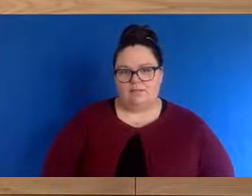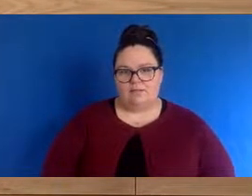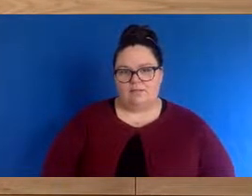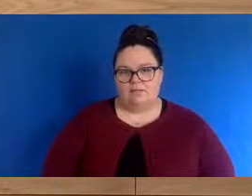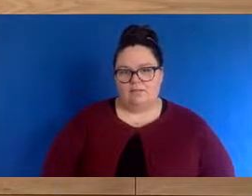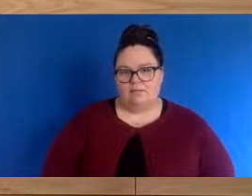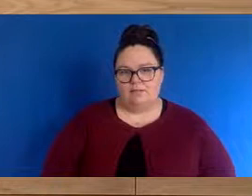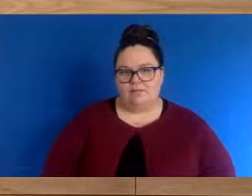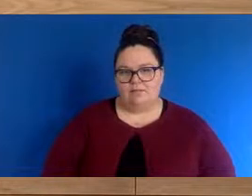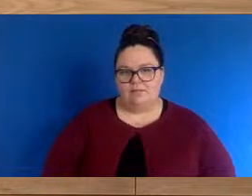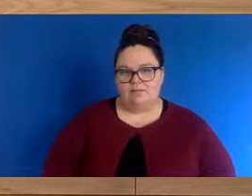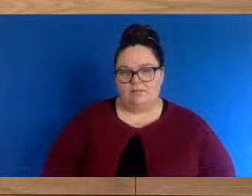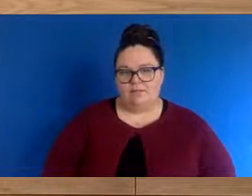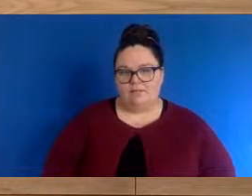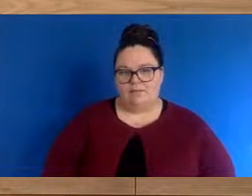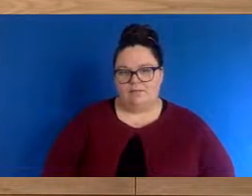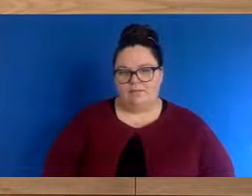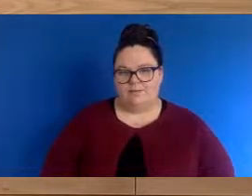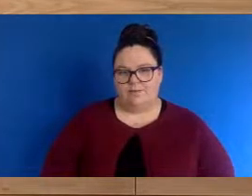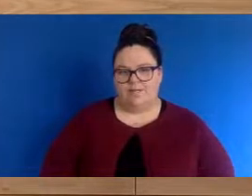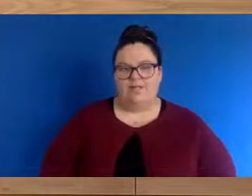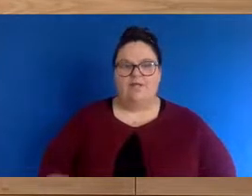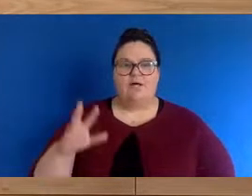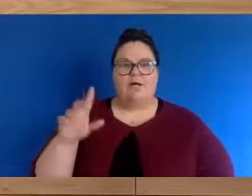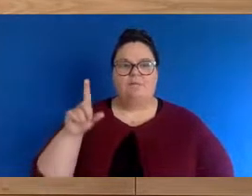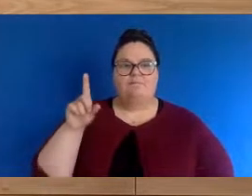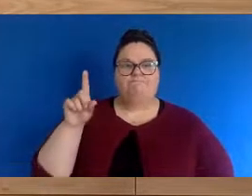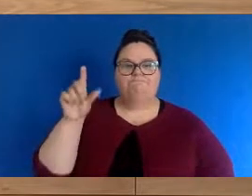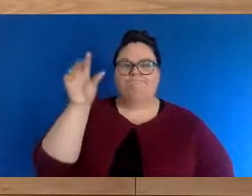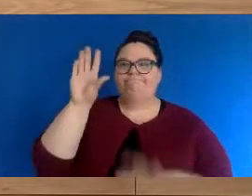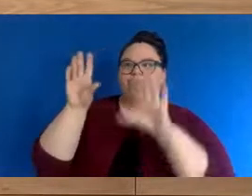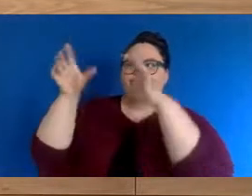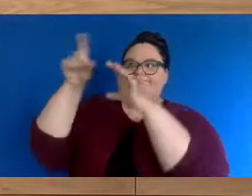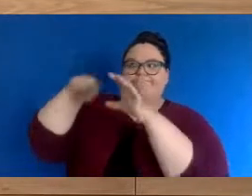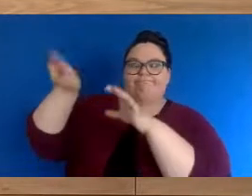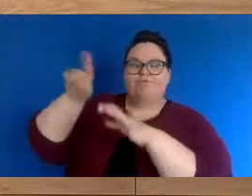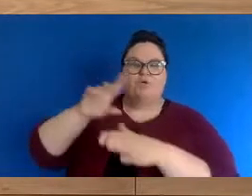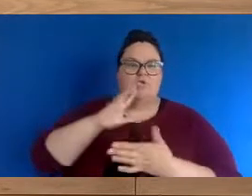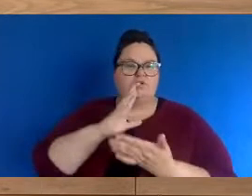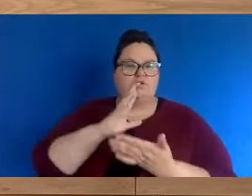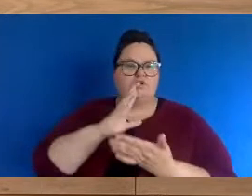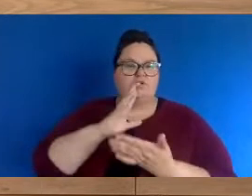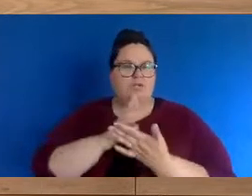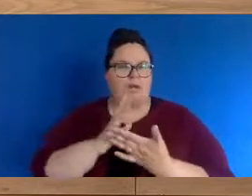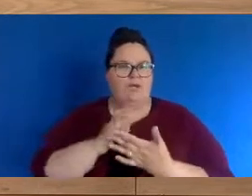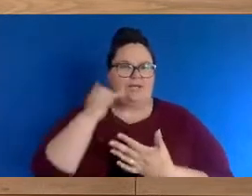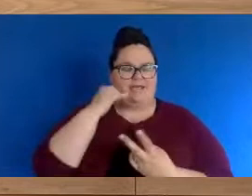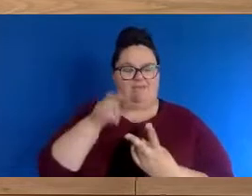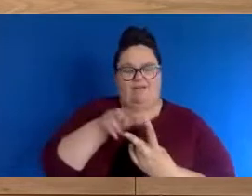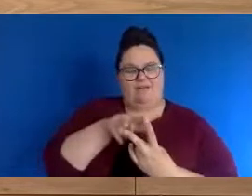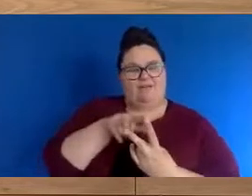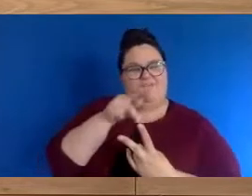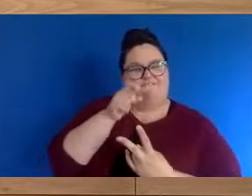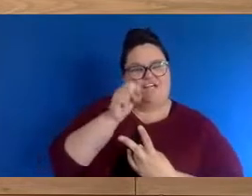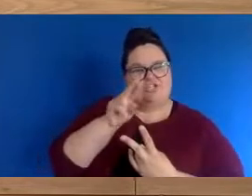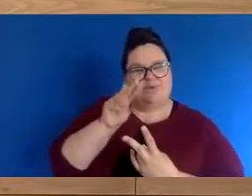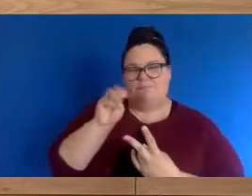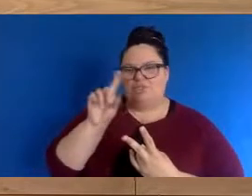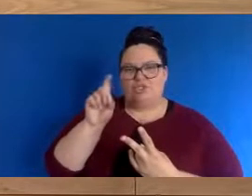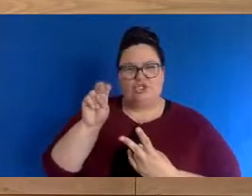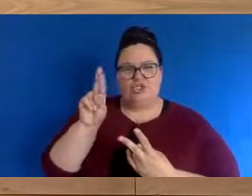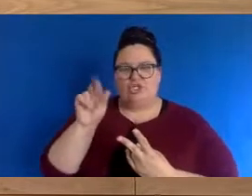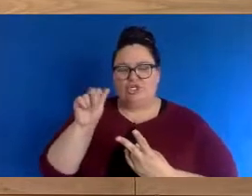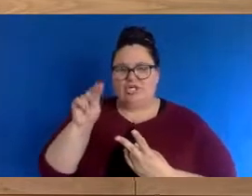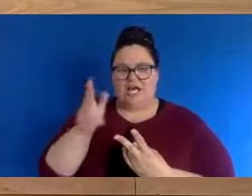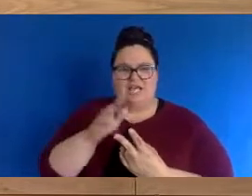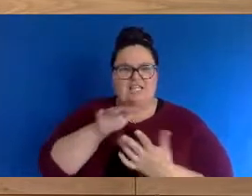not been evaluated, that both doses of the series should be completed with the same product. This is different than